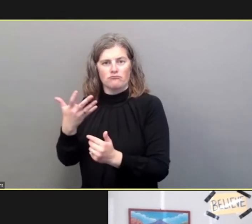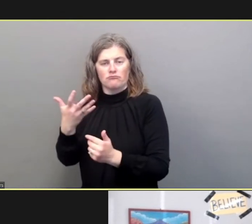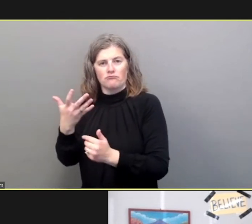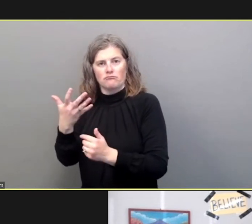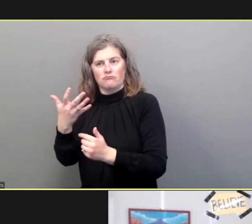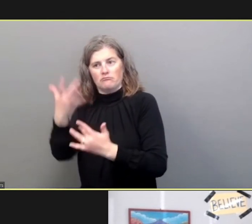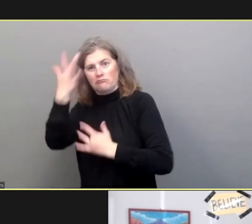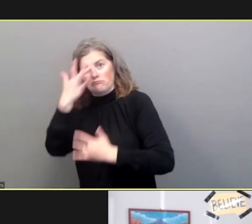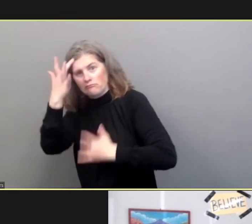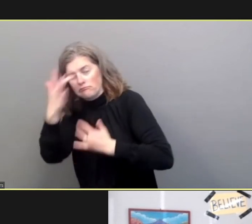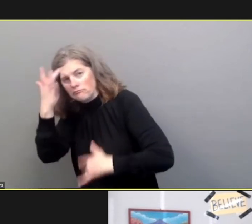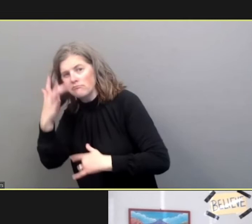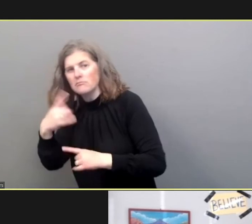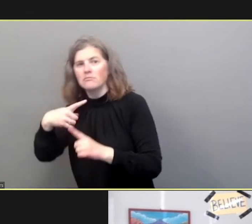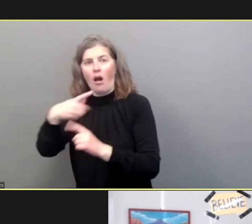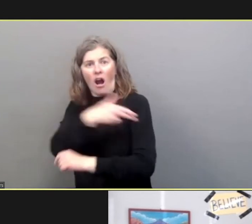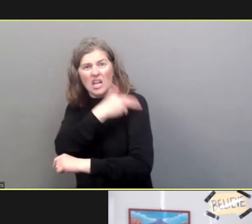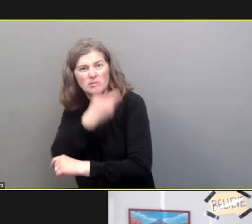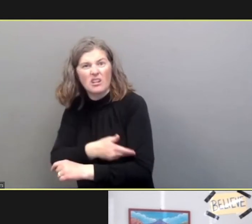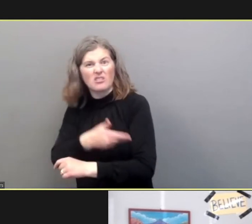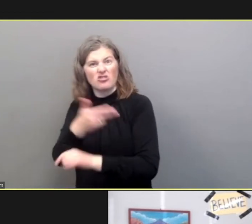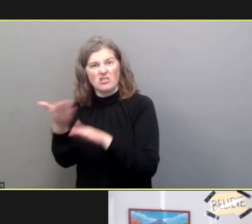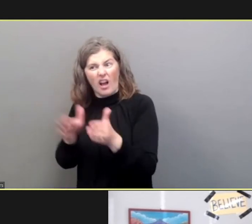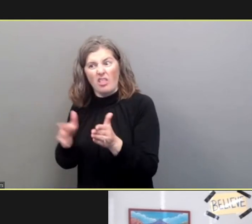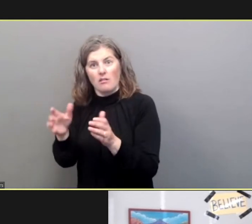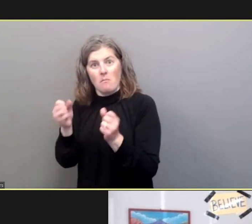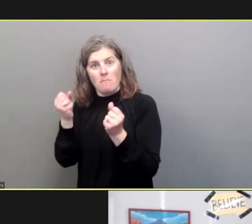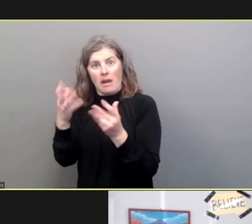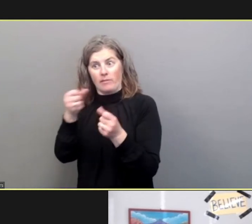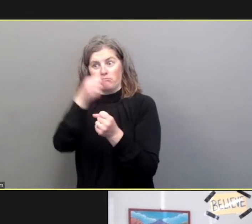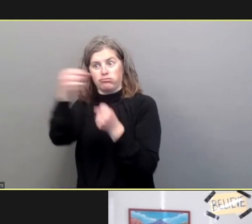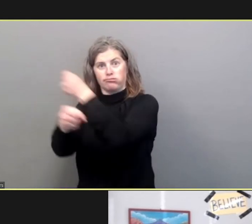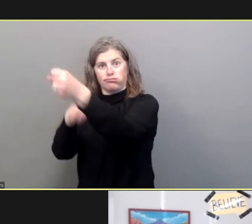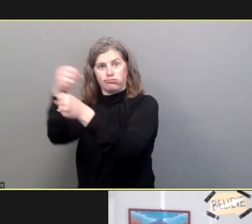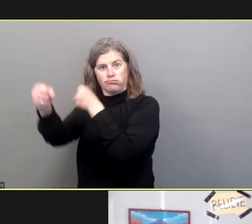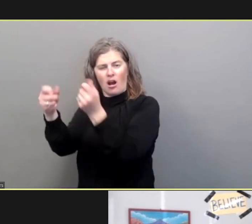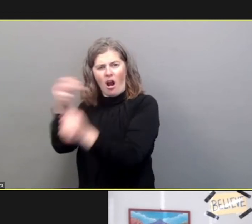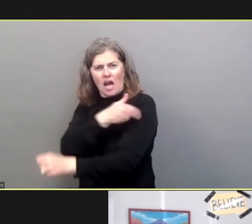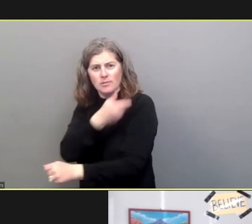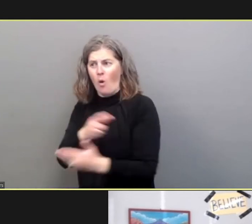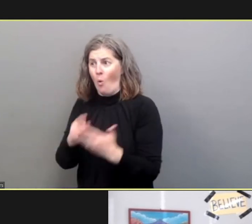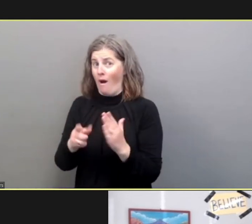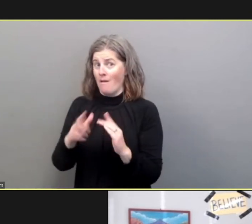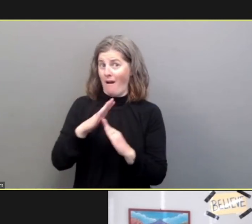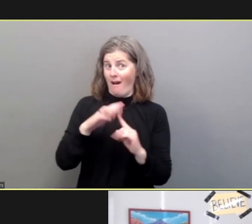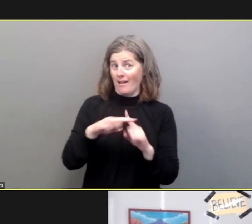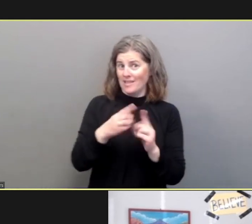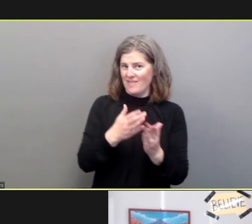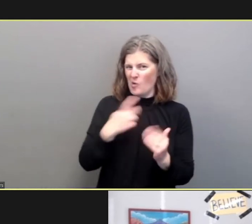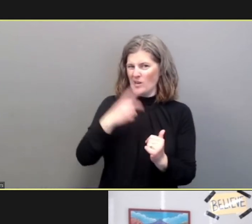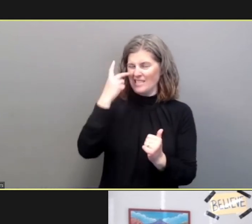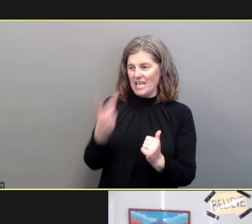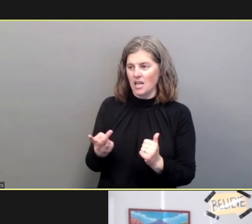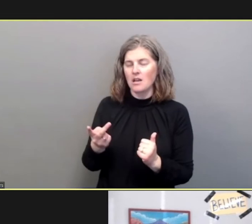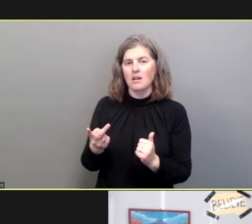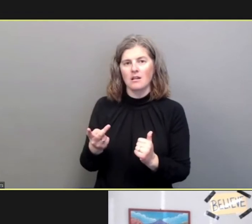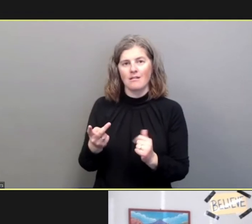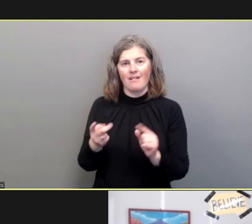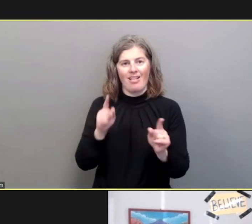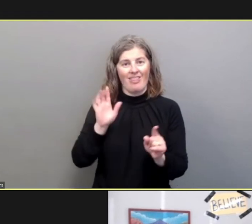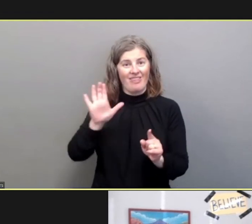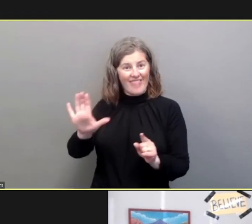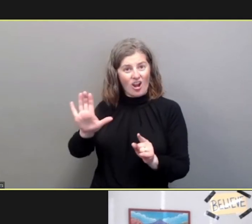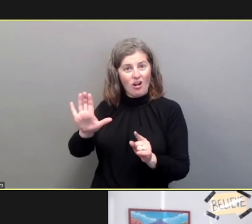and hospitalization and death. And one fantastic thing we're seeing is that, you know, we have really high